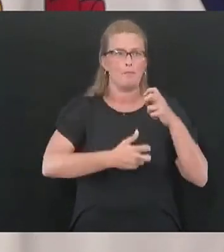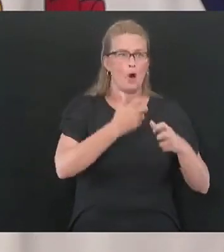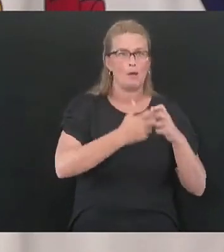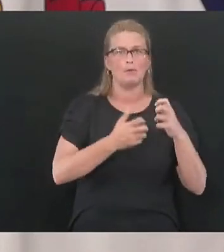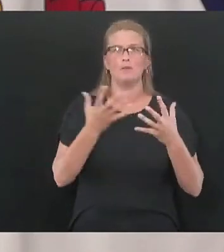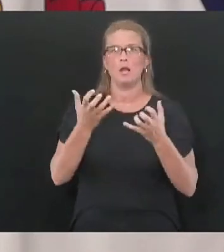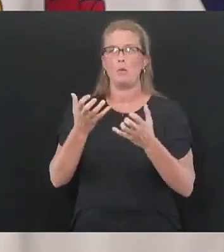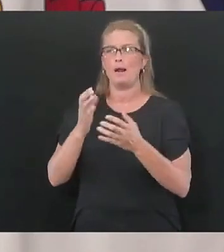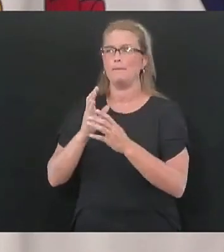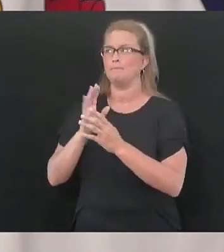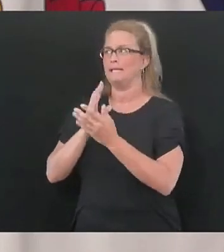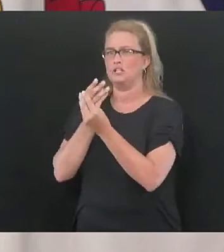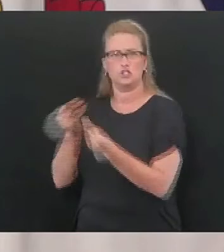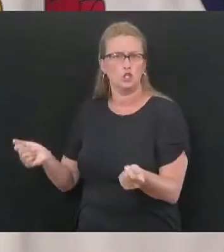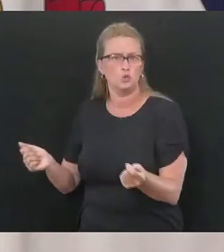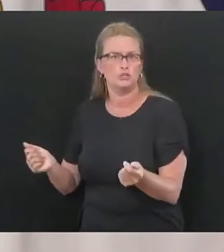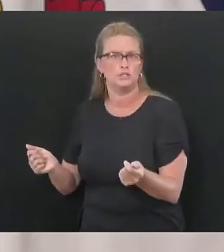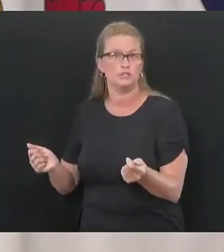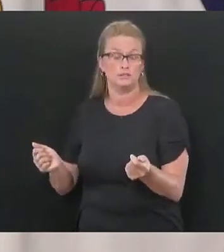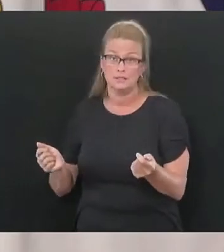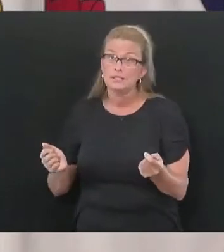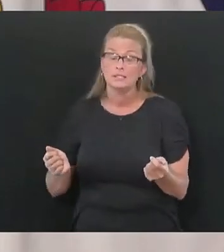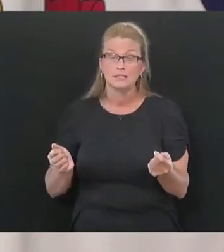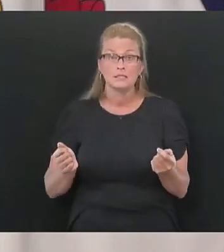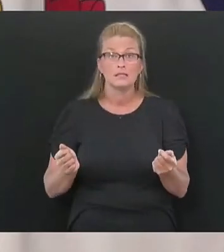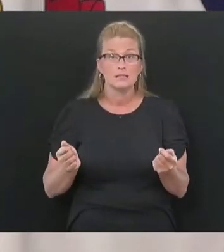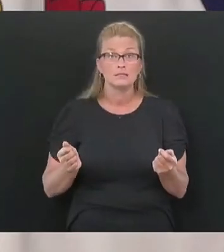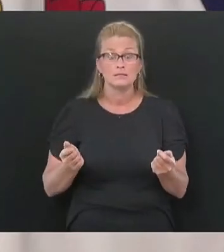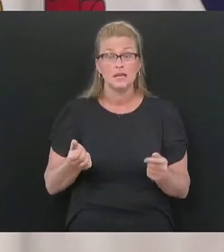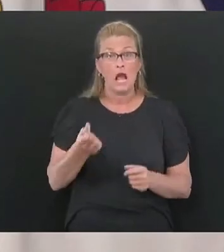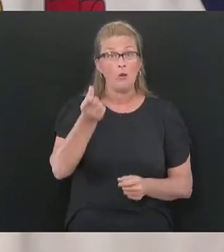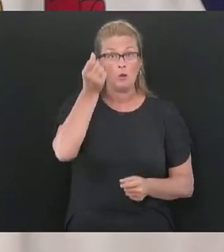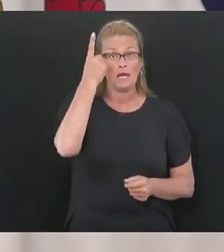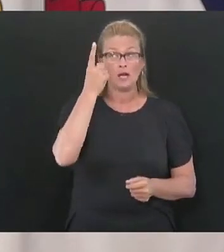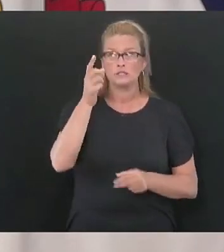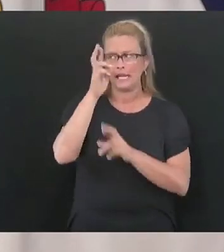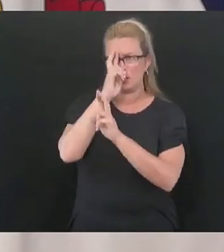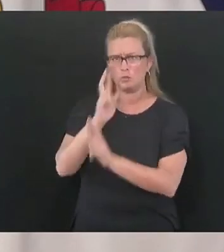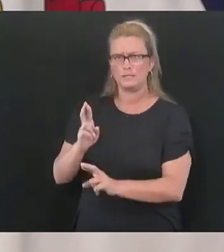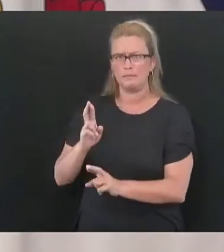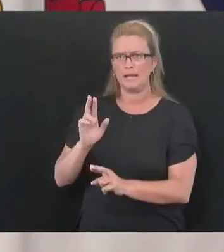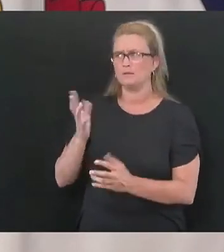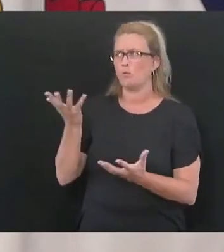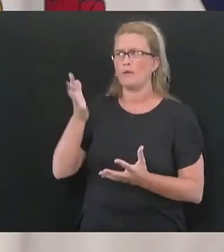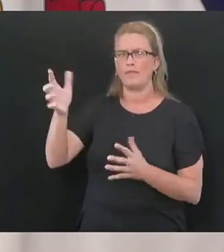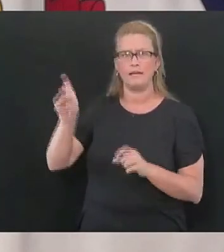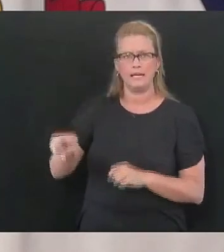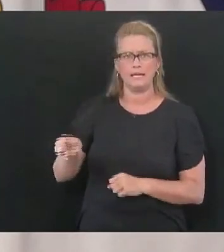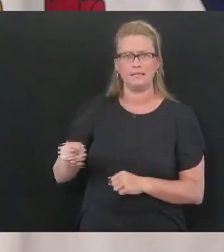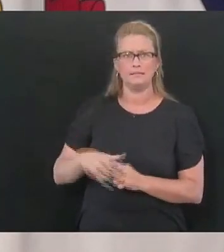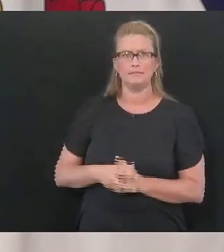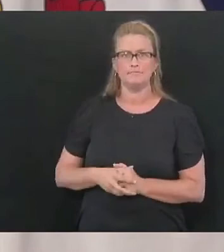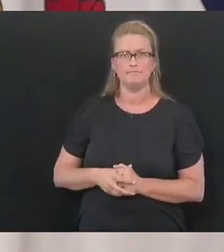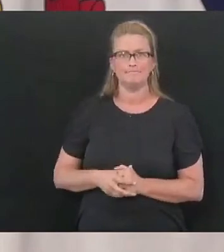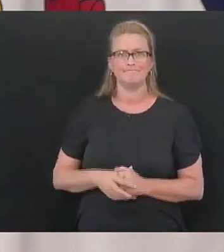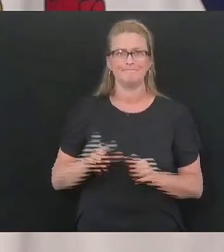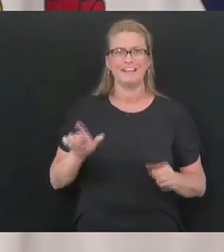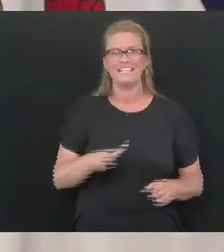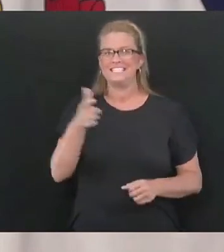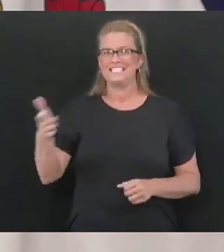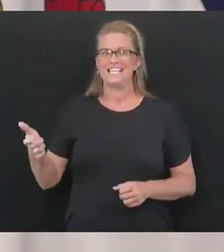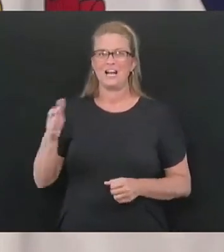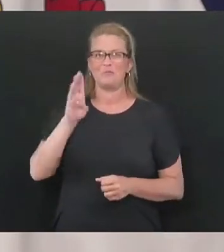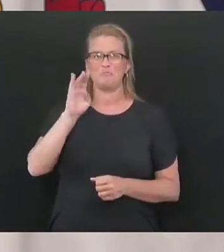solution. Now, they're afraid in a lot of ways, and we respect that, and we're going to accommodate that. Now, I'm going to pass. I'm going to pass